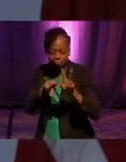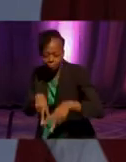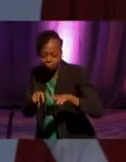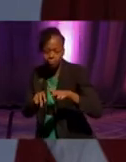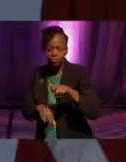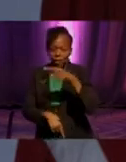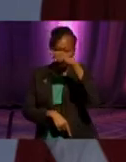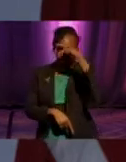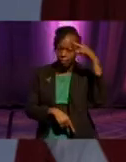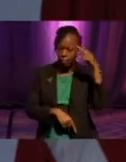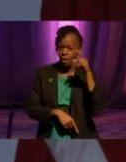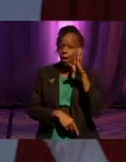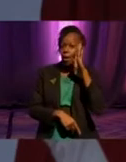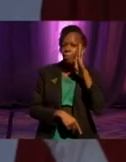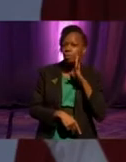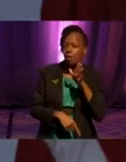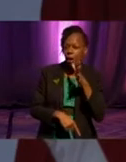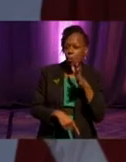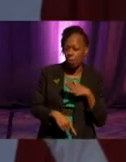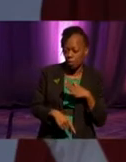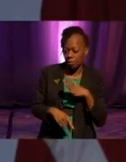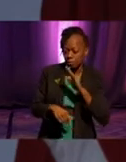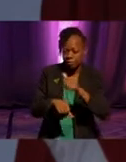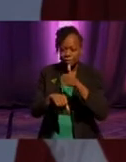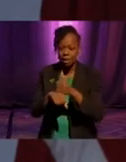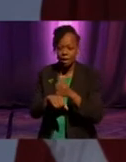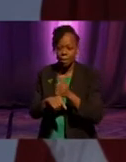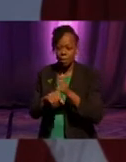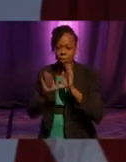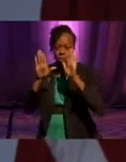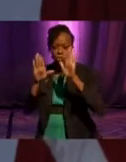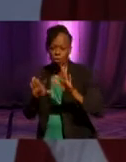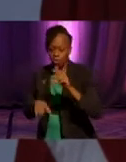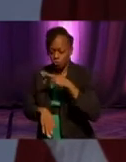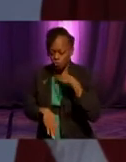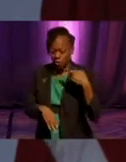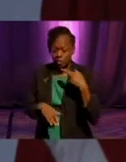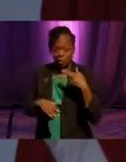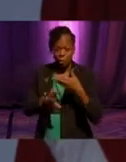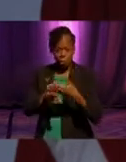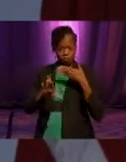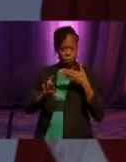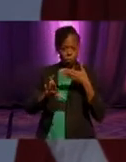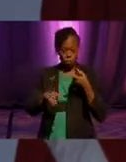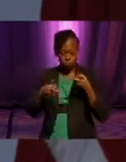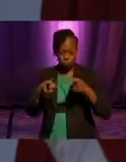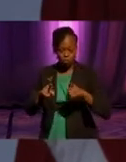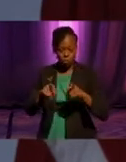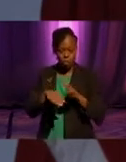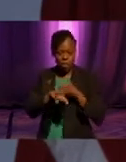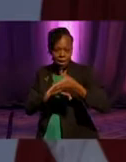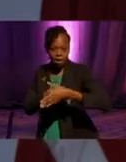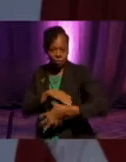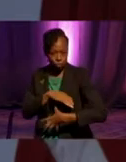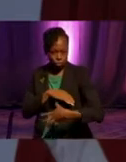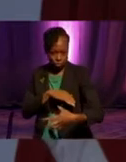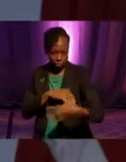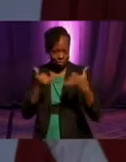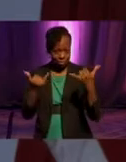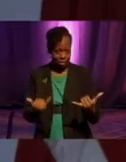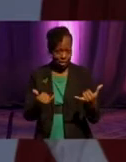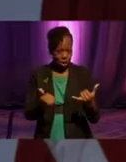greater risk before, during, and after pregnancy. And now we face a new